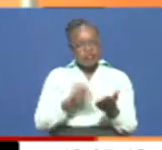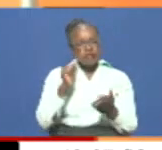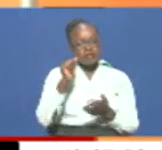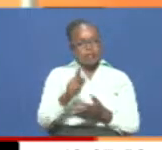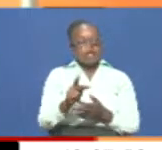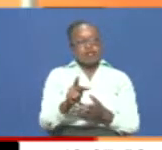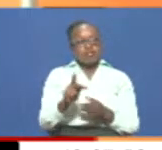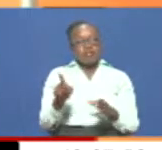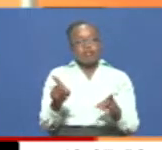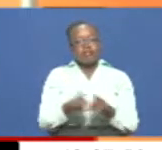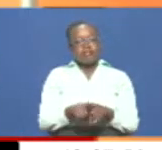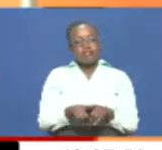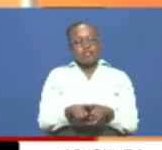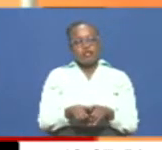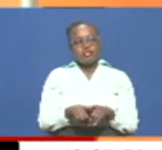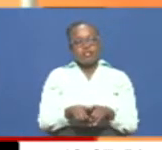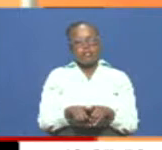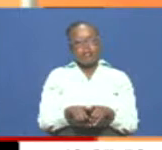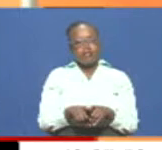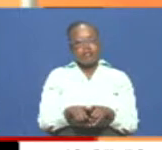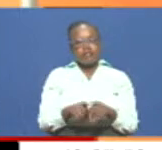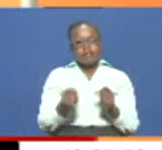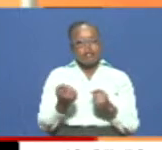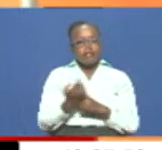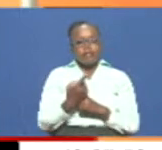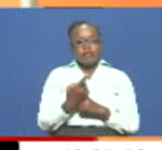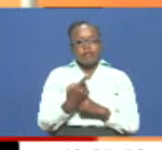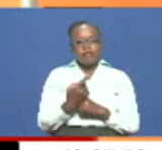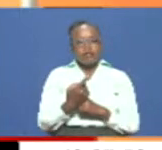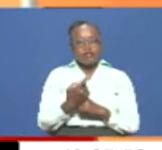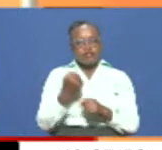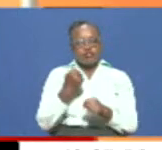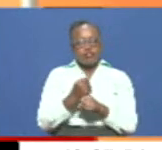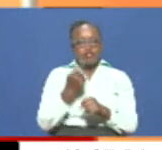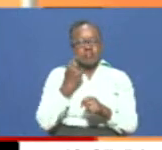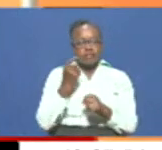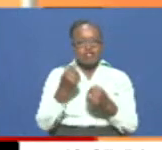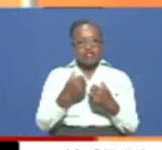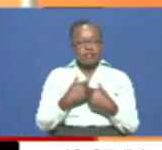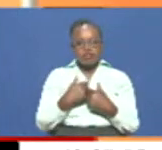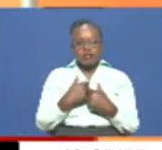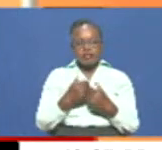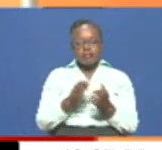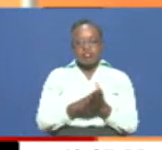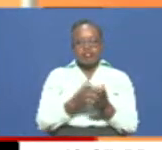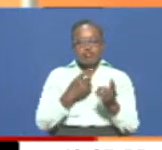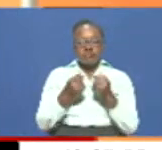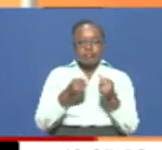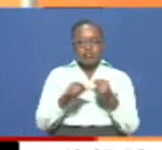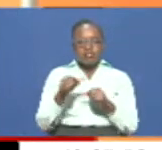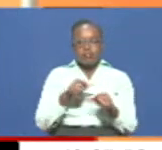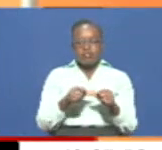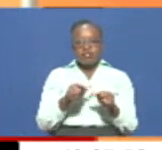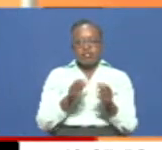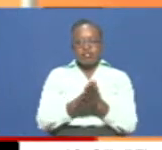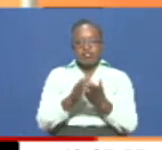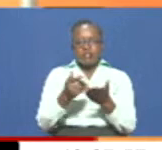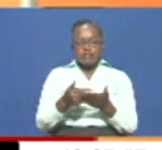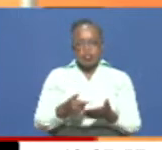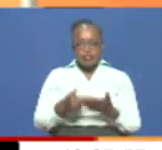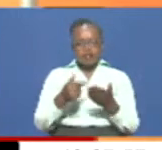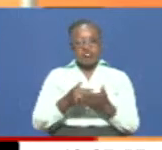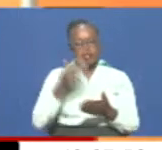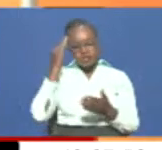as in a few minutes, really, at 11, they're holding a workshop, really, with athletes talking about or discussing mental